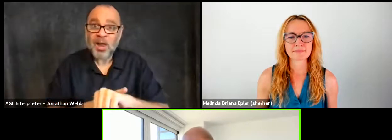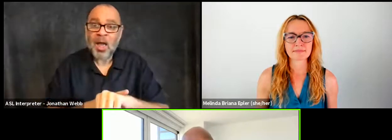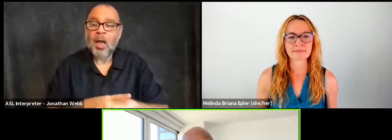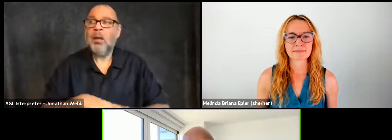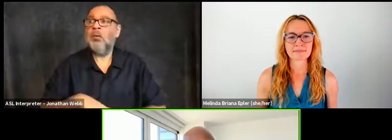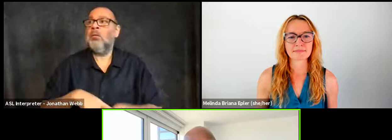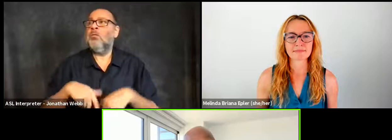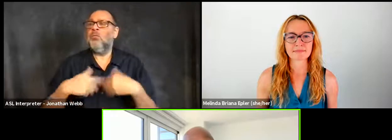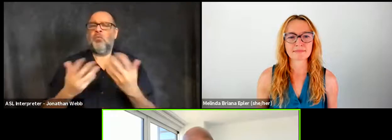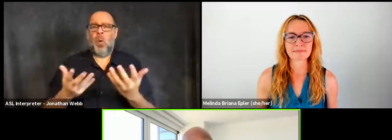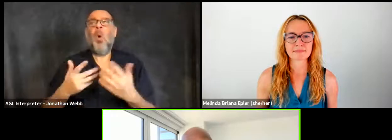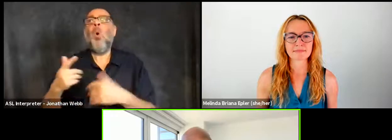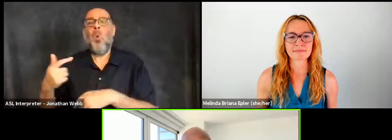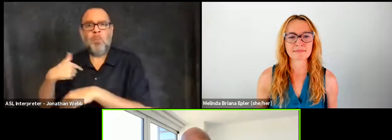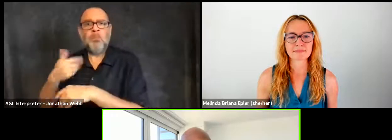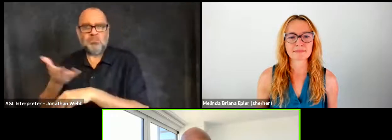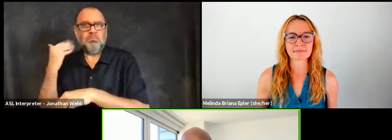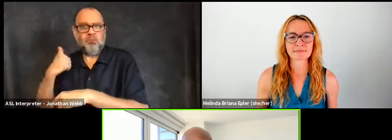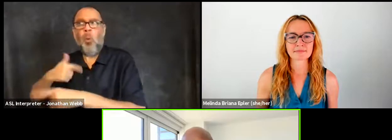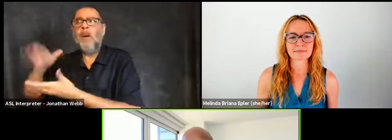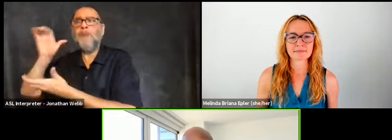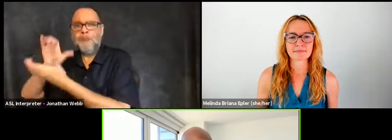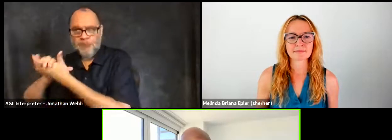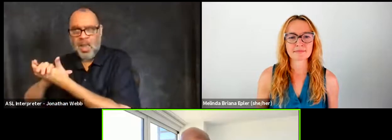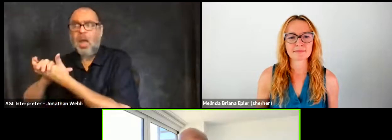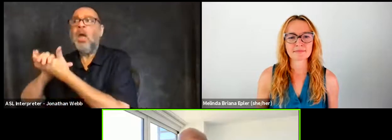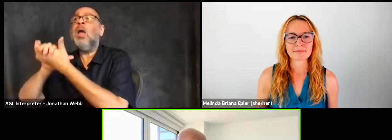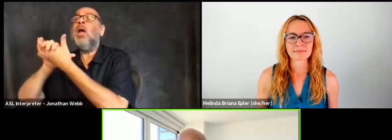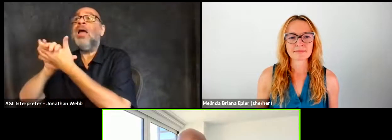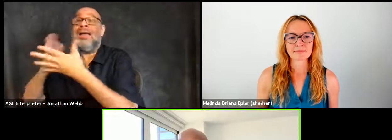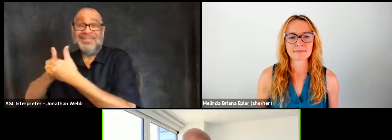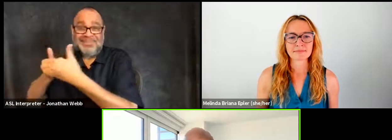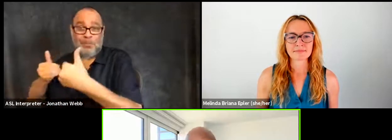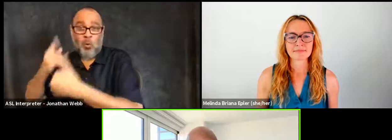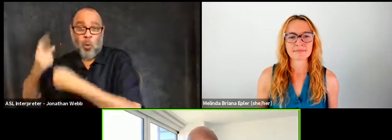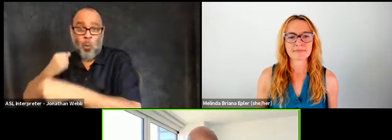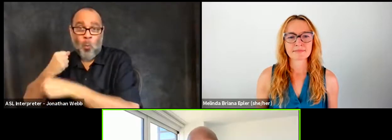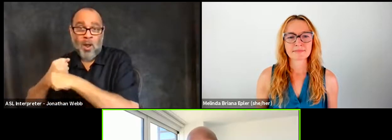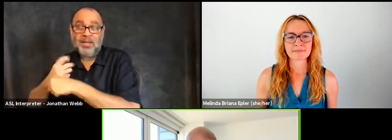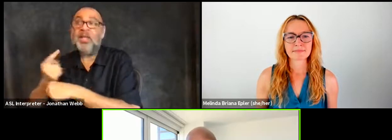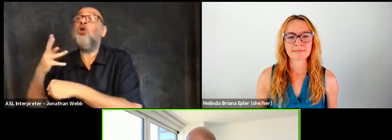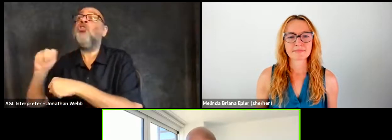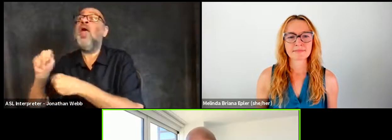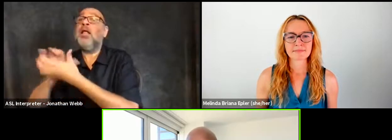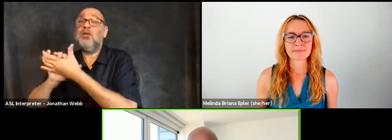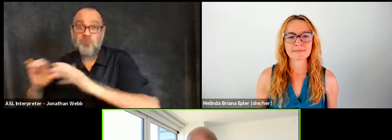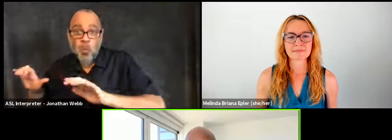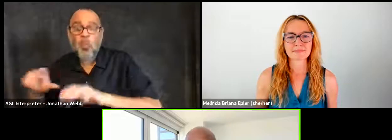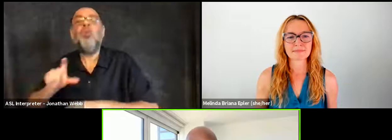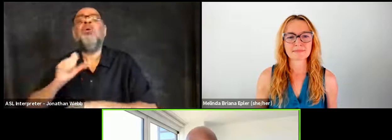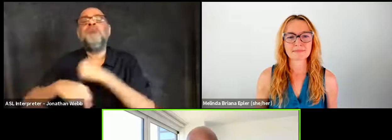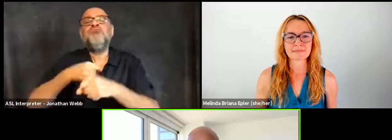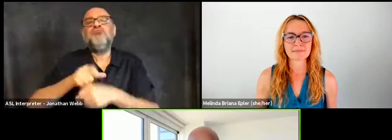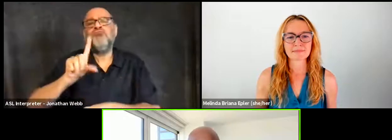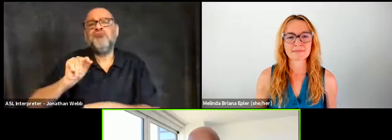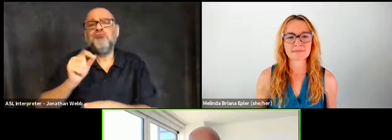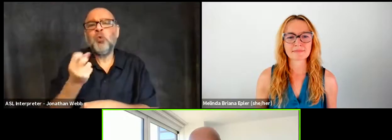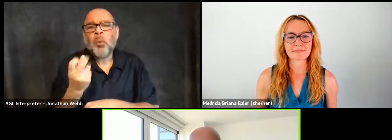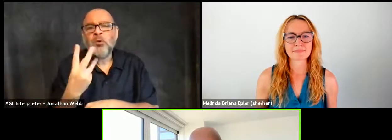separation 1 year, a divorce, and then I moved to San Francisco 2012. And then, I had a